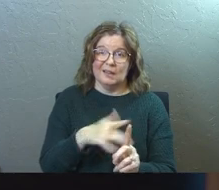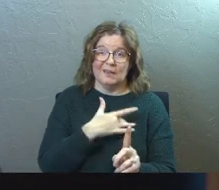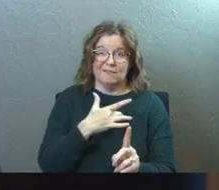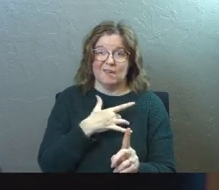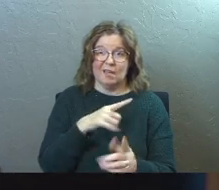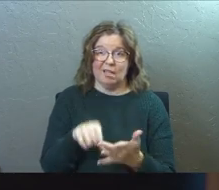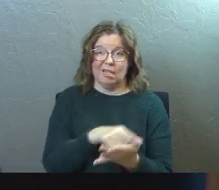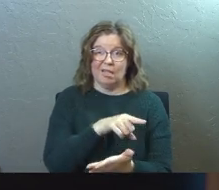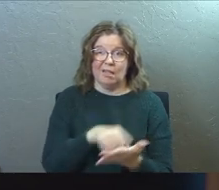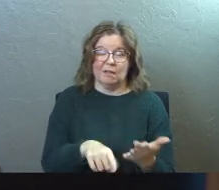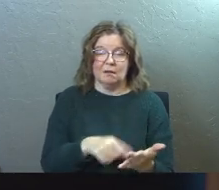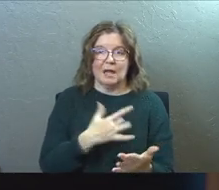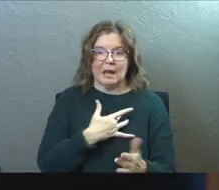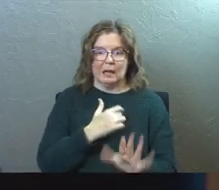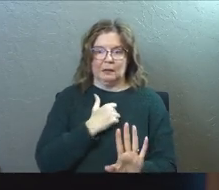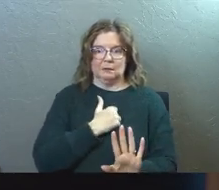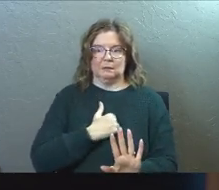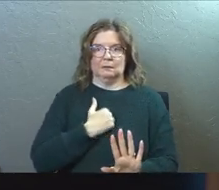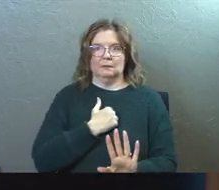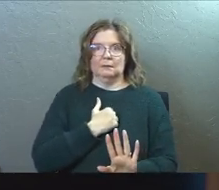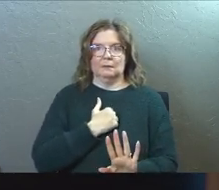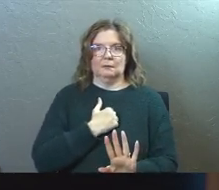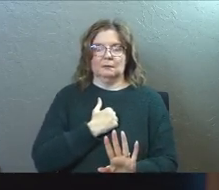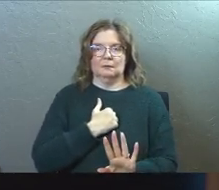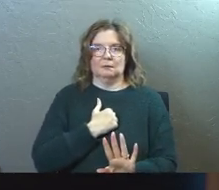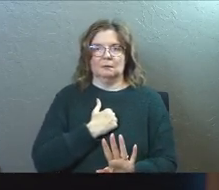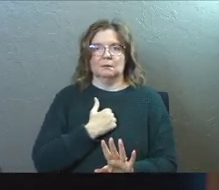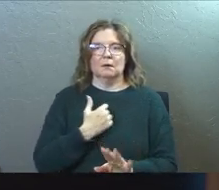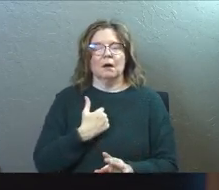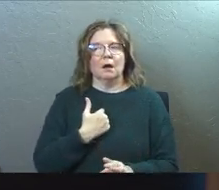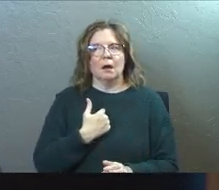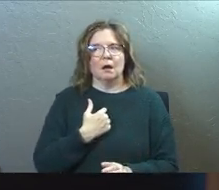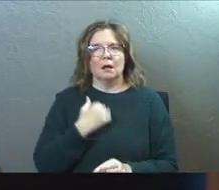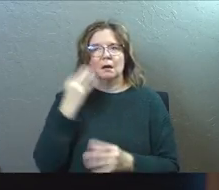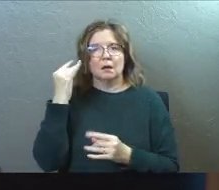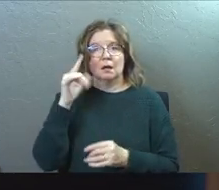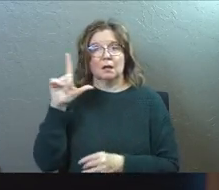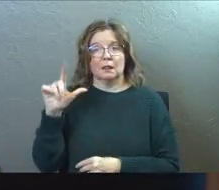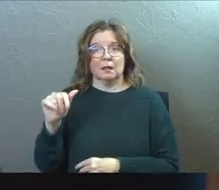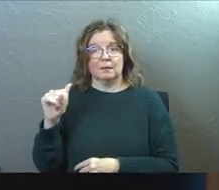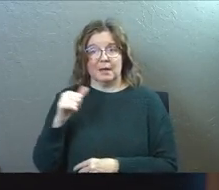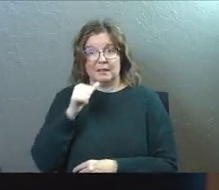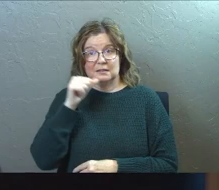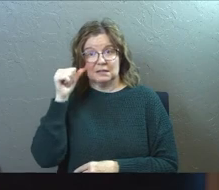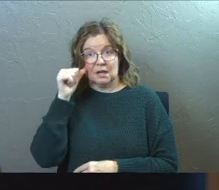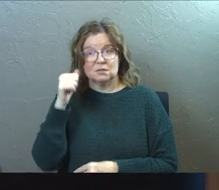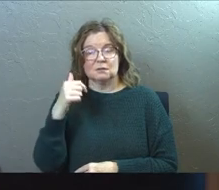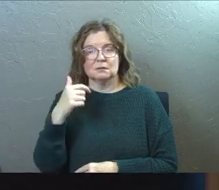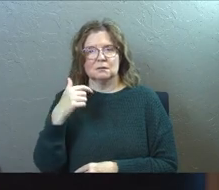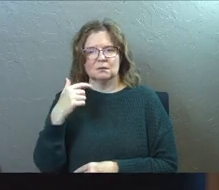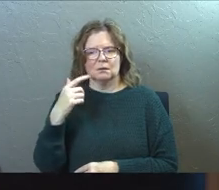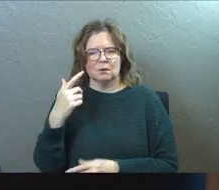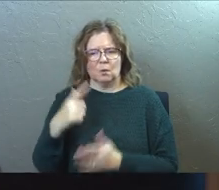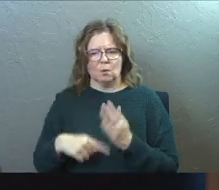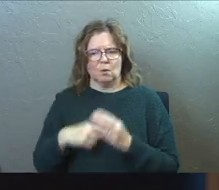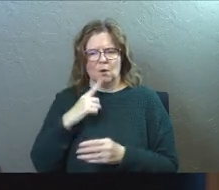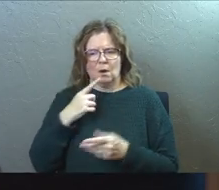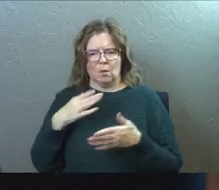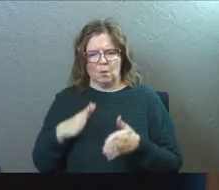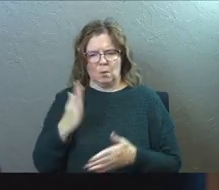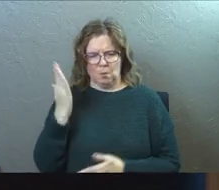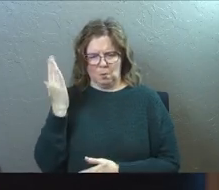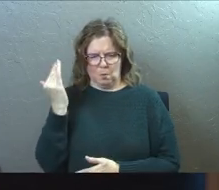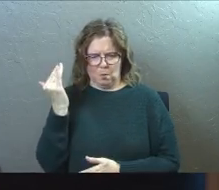down. And I had to apologize to them. And I got talking to Linda about this yesterday. It's like, what are the ways